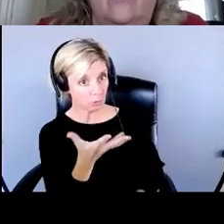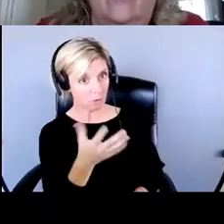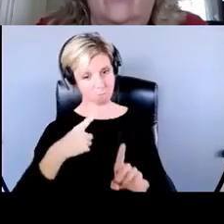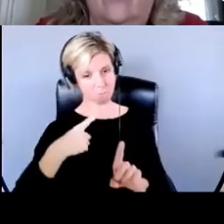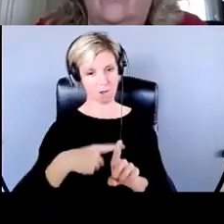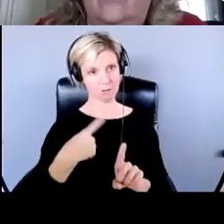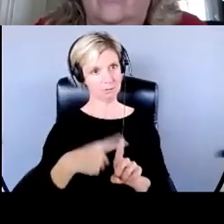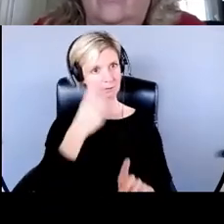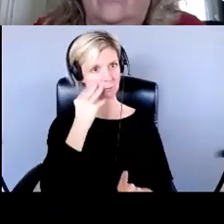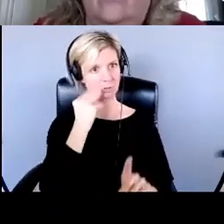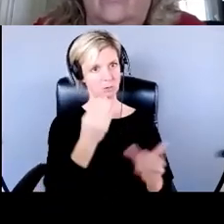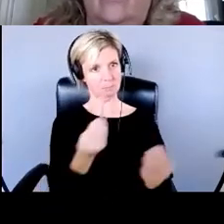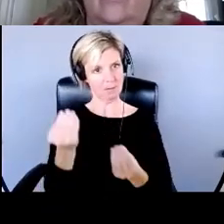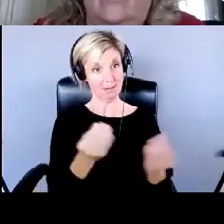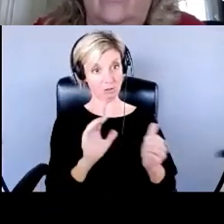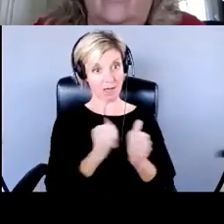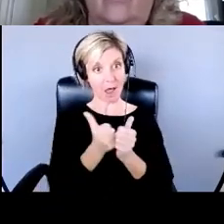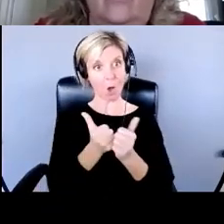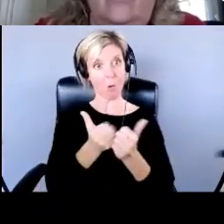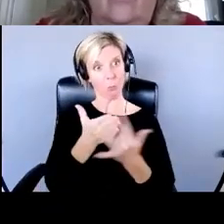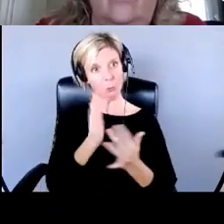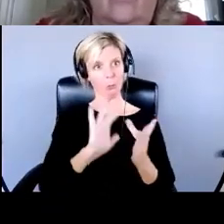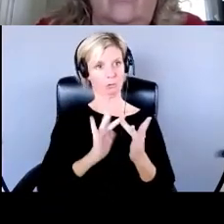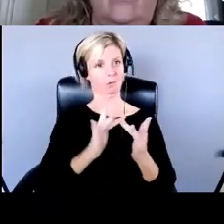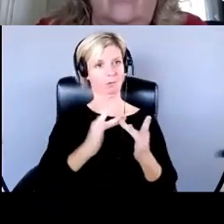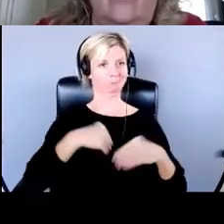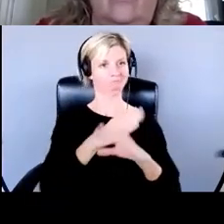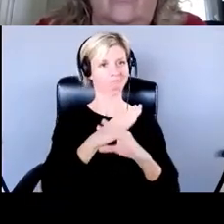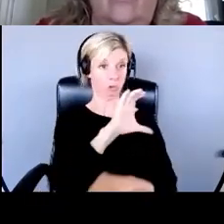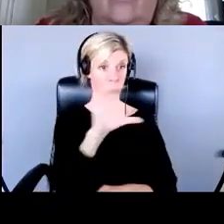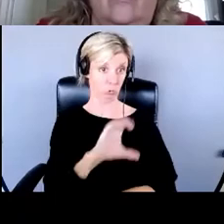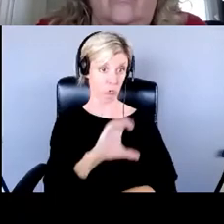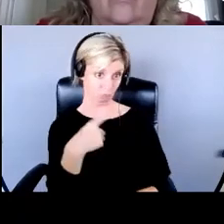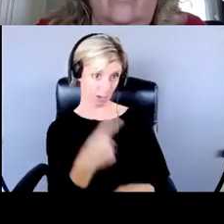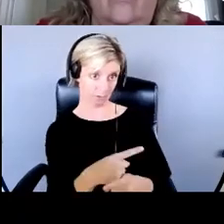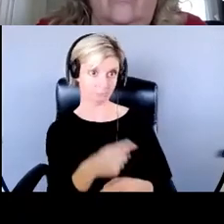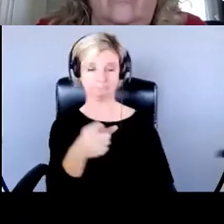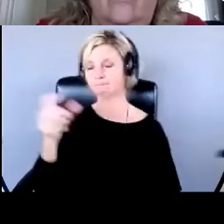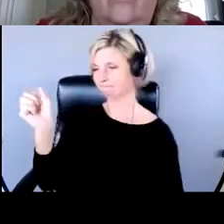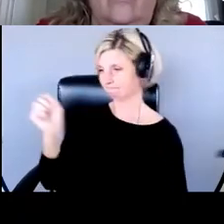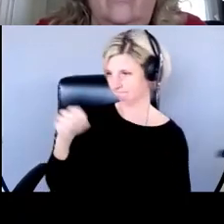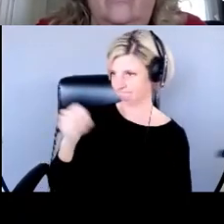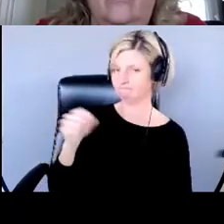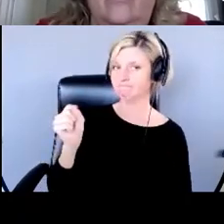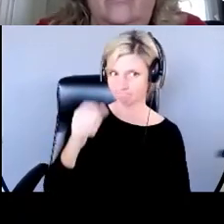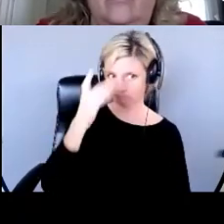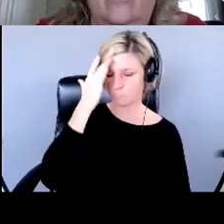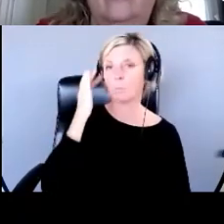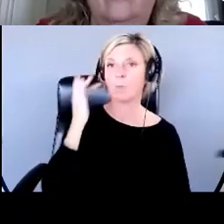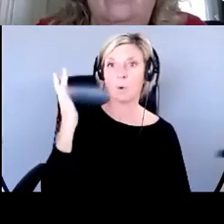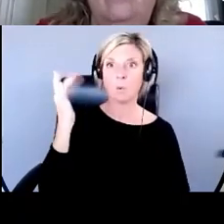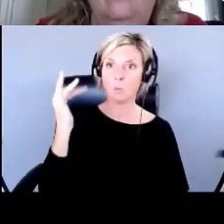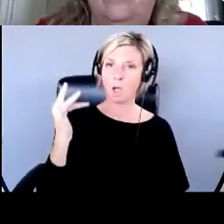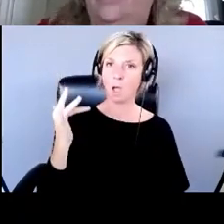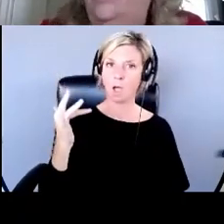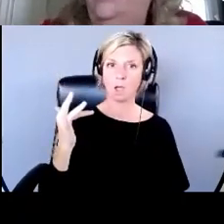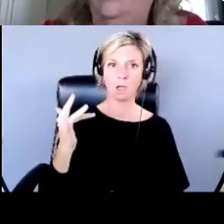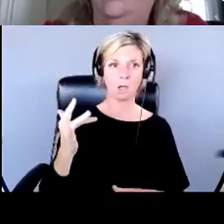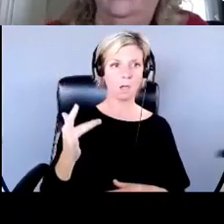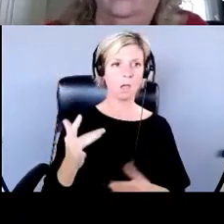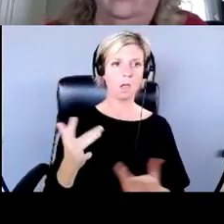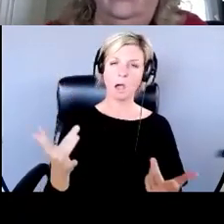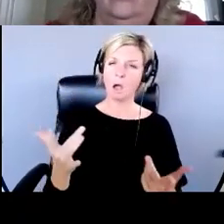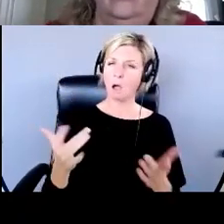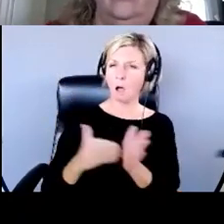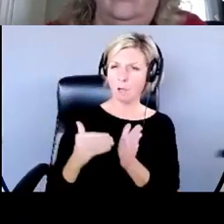Zoom. I have, because in some ways the people aren't in the same room and shouldn't be brought in the